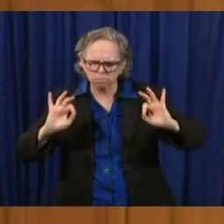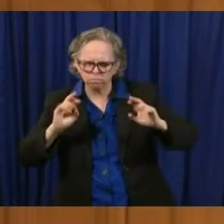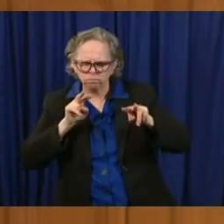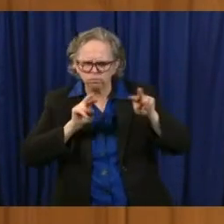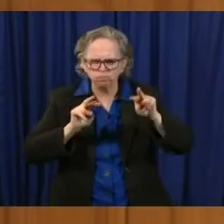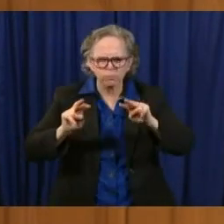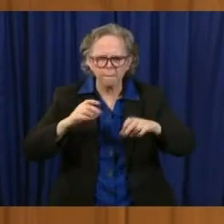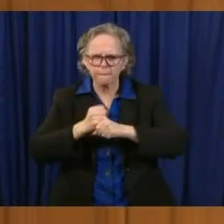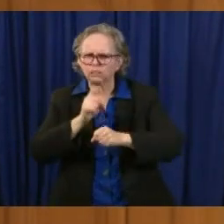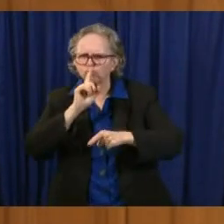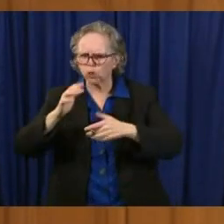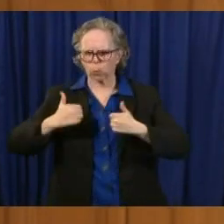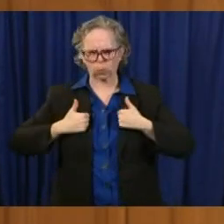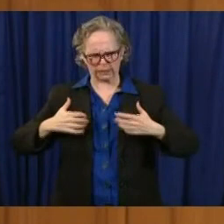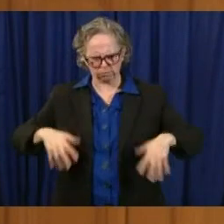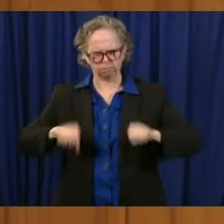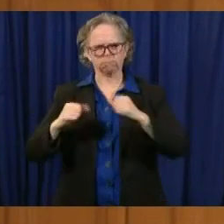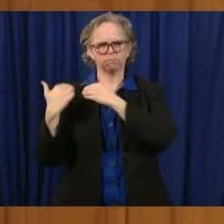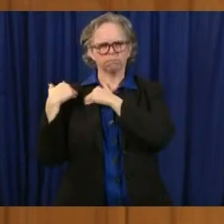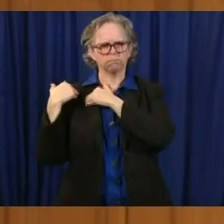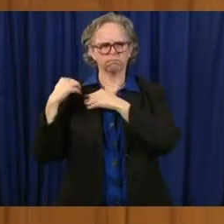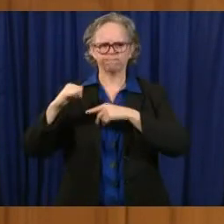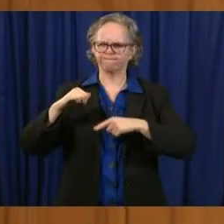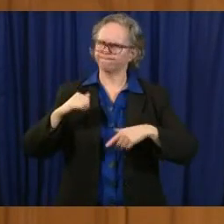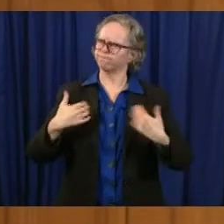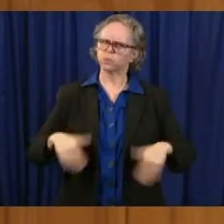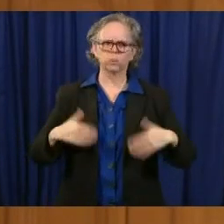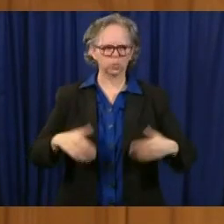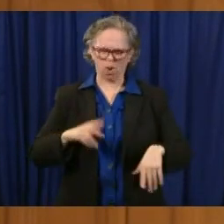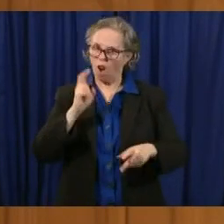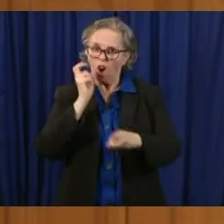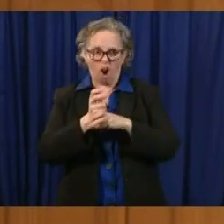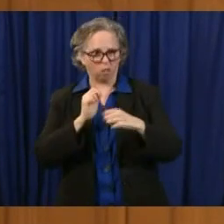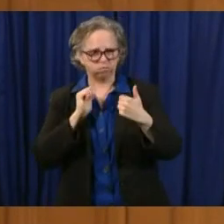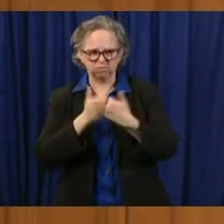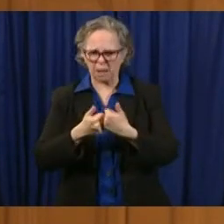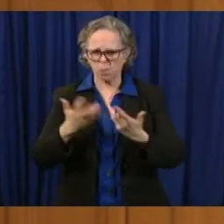shortages, like shortages of testing and shortages of PPE.